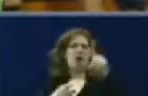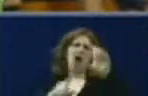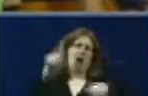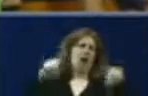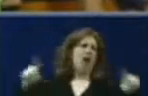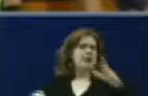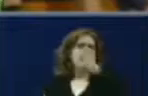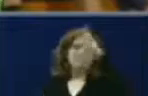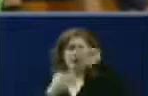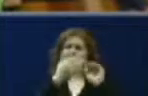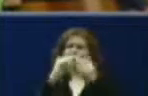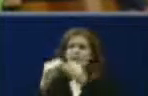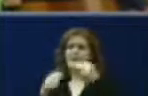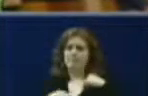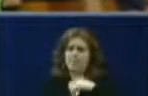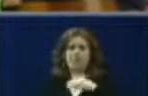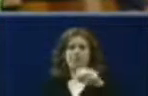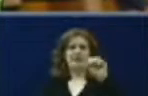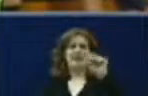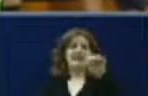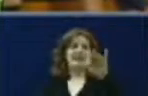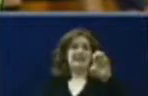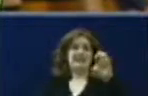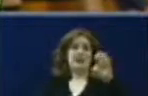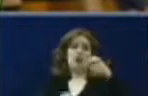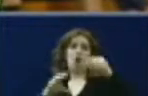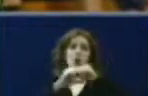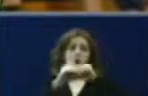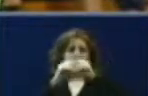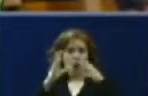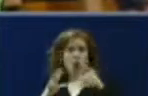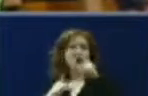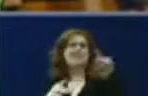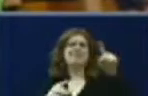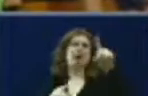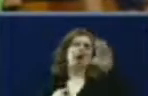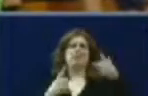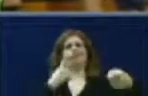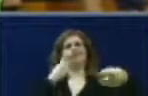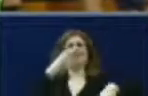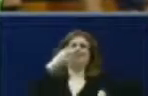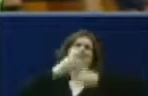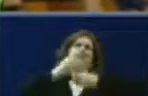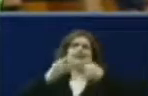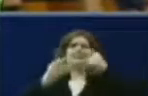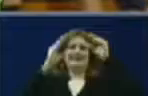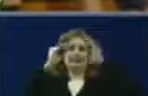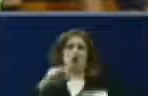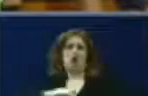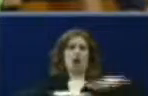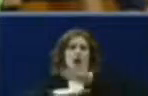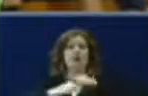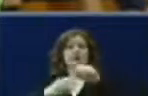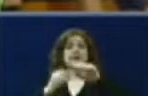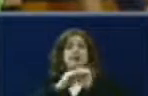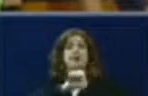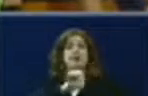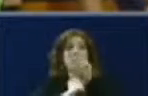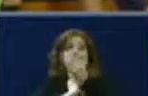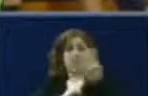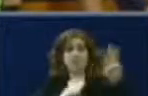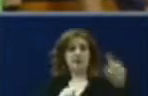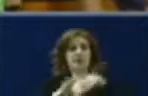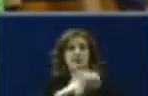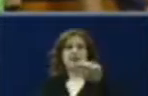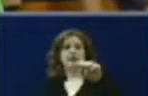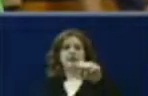parents, community members, stakeholders, and another 100-plus teachers across the district. The list of supporting members is published on our website at